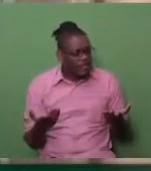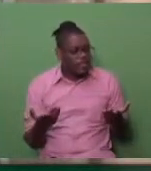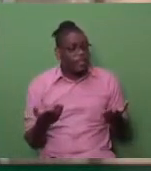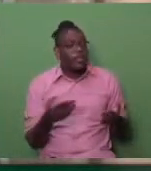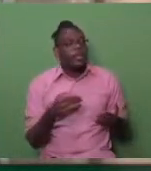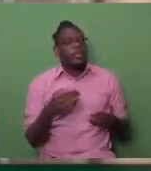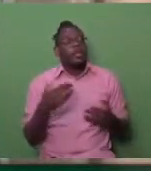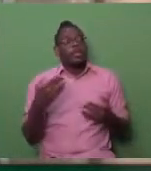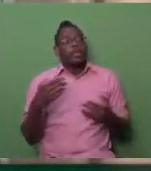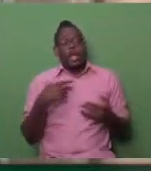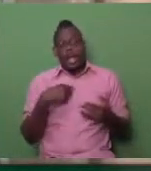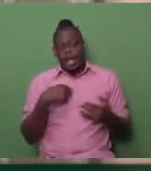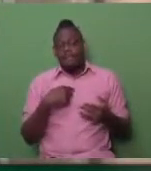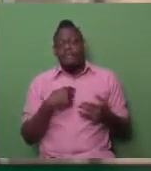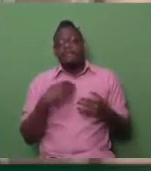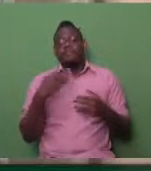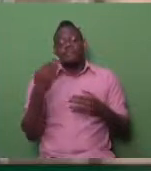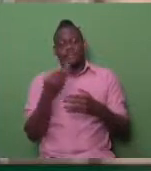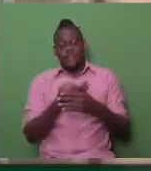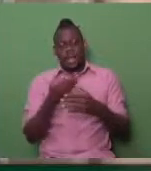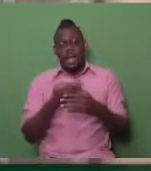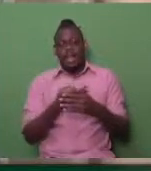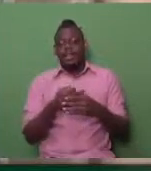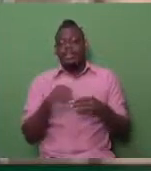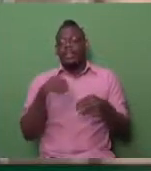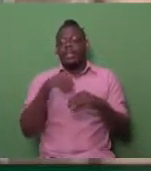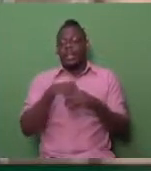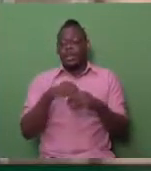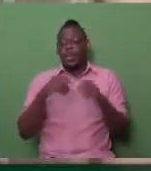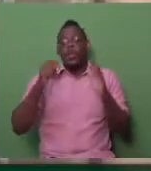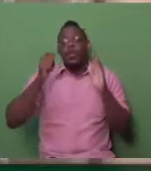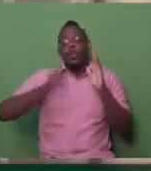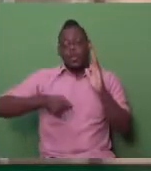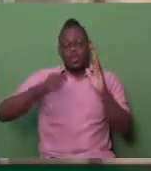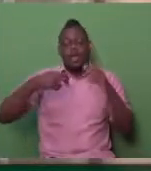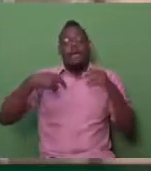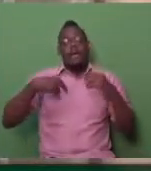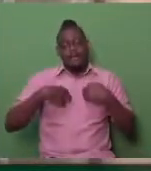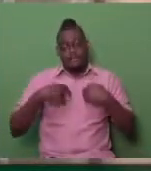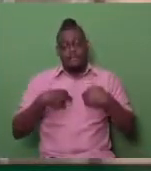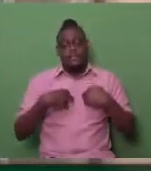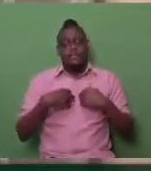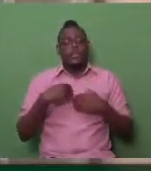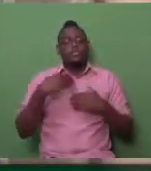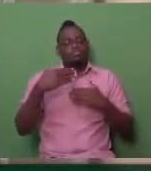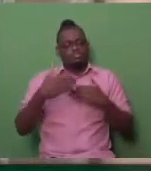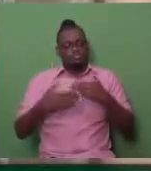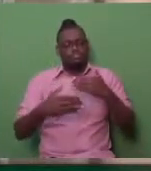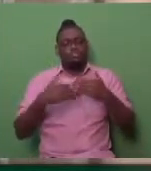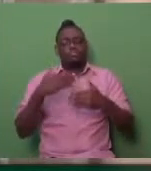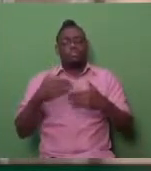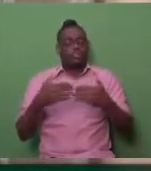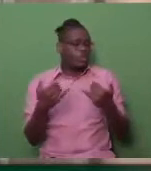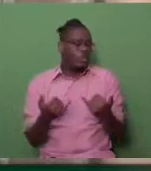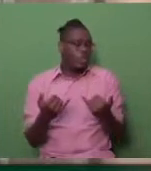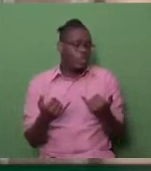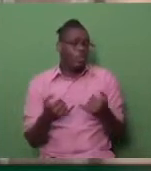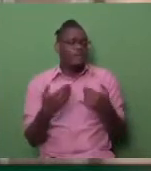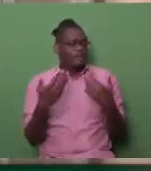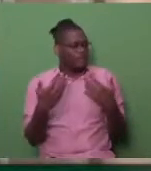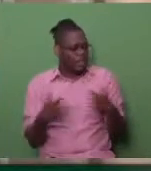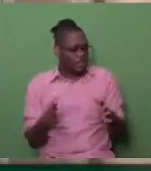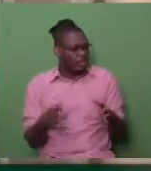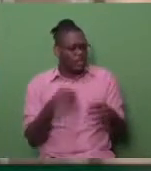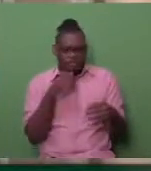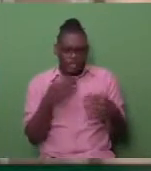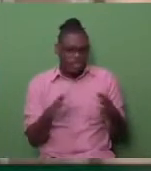court before they... or is in the process of filing a matter before the court. So that was just total nonsense